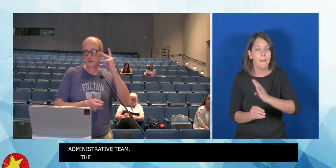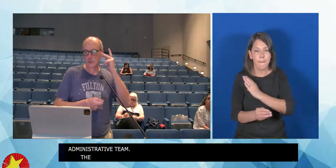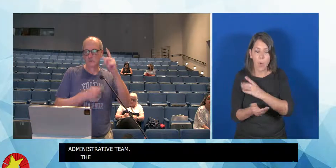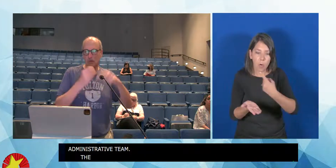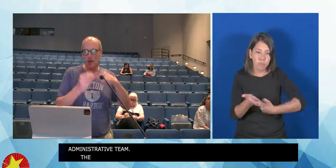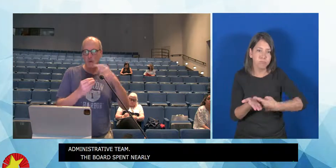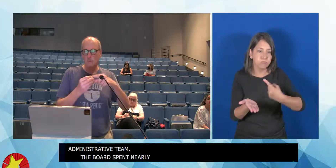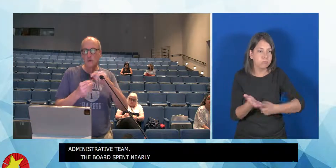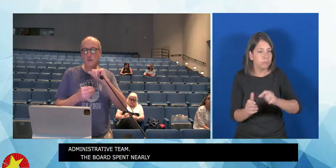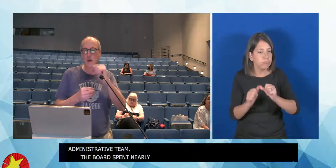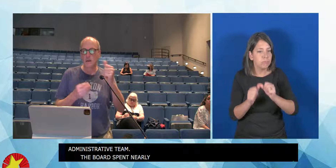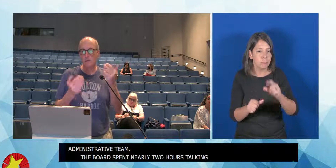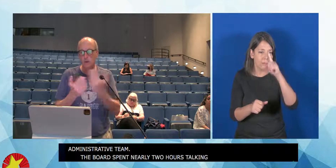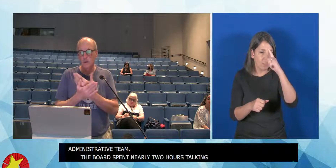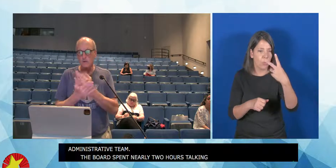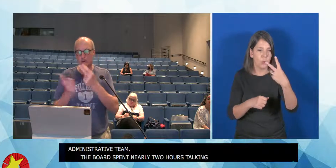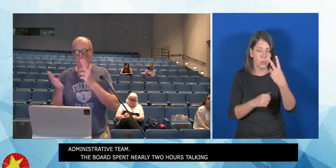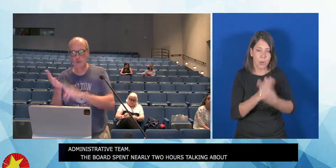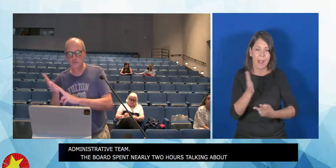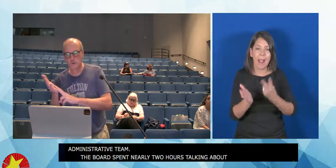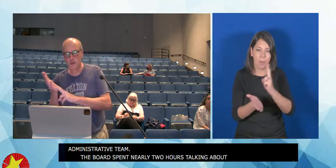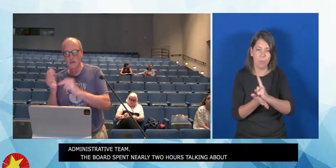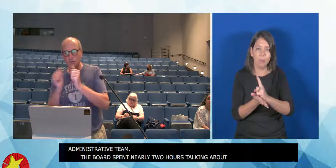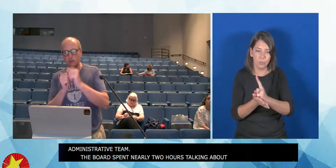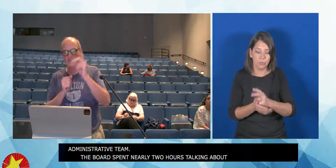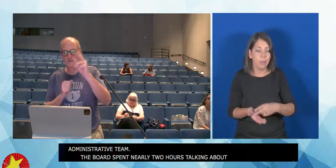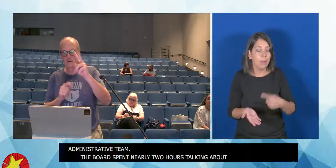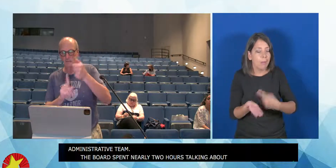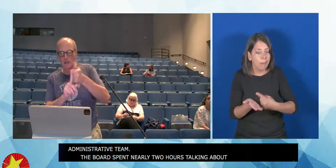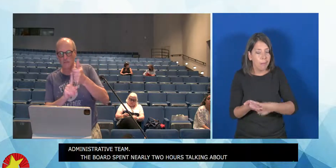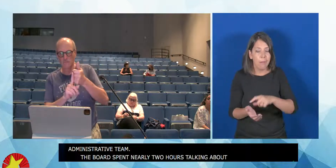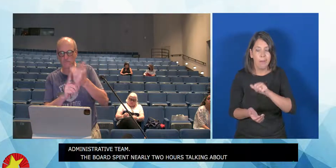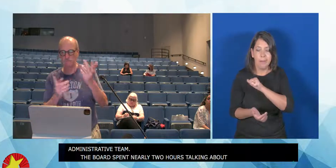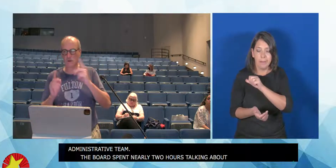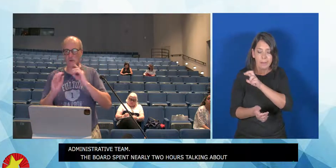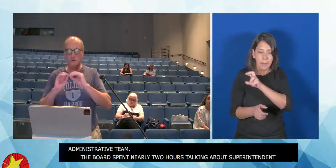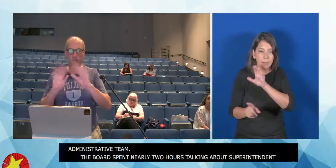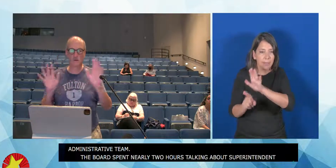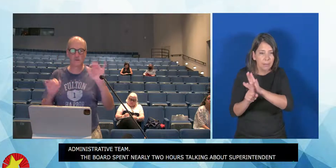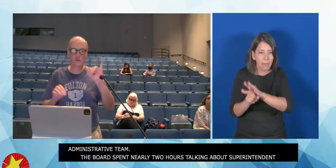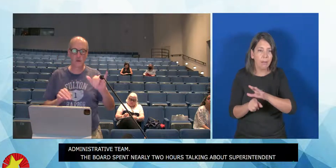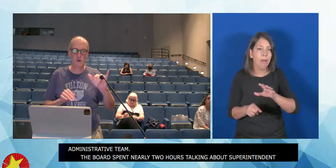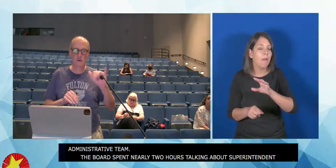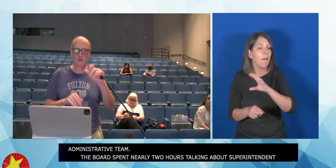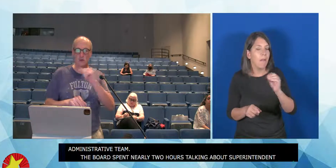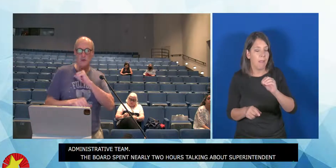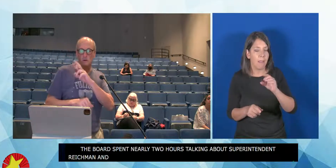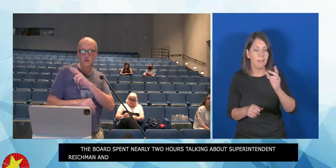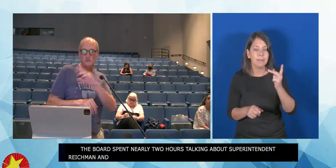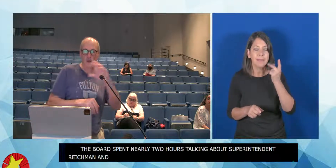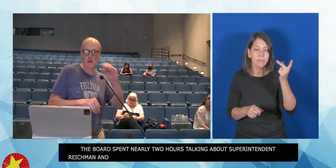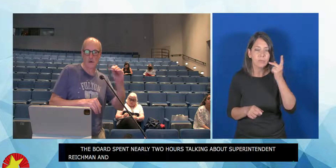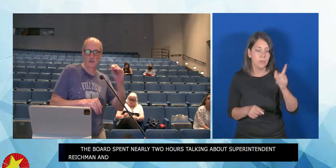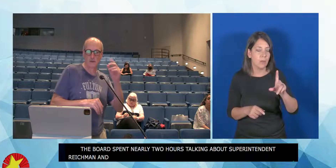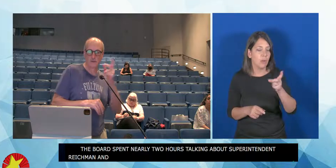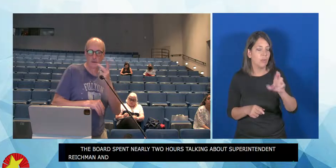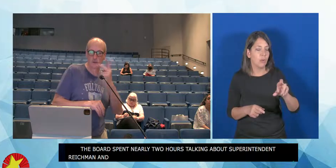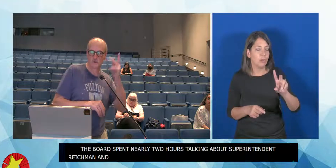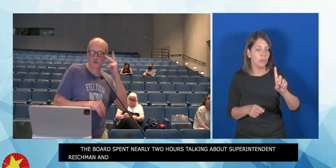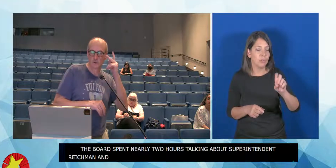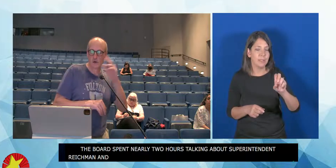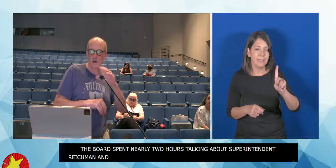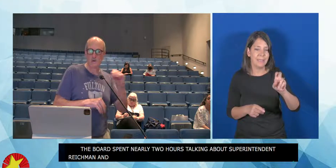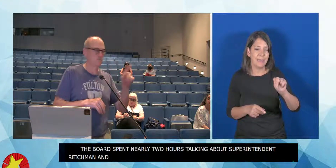talking about Superintendent Reichman and Dr. Benedict's non-renewal of the contract. And it was clear